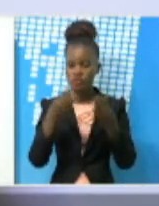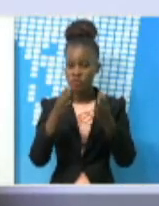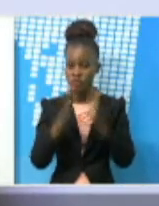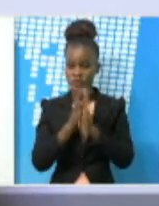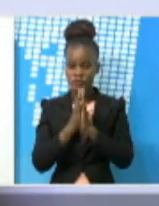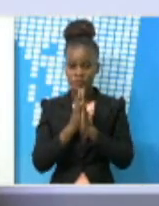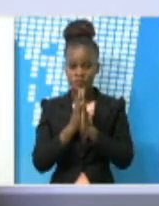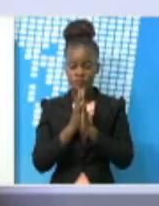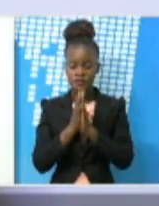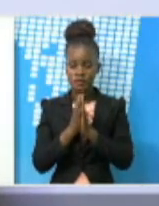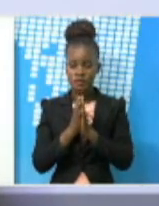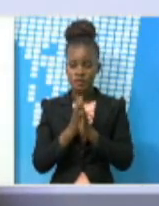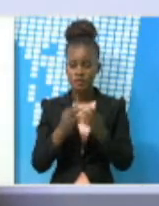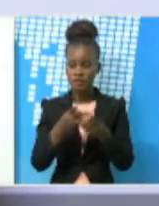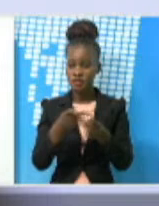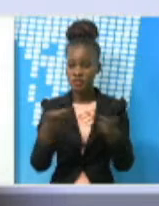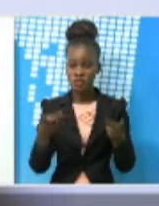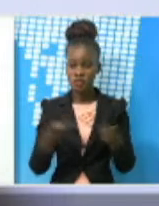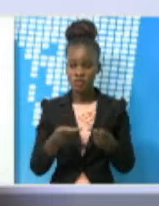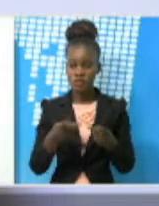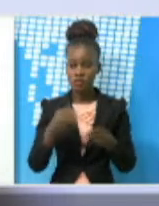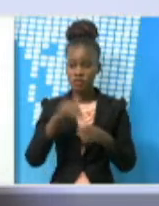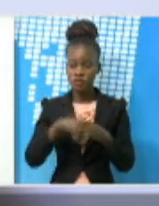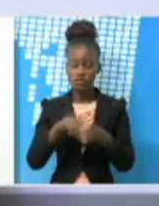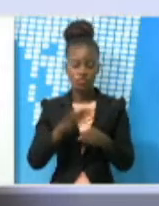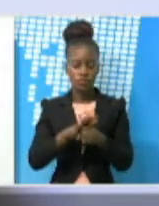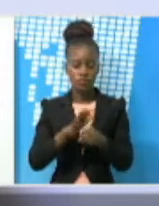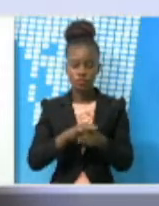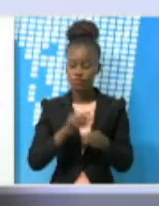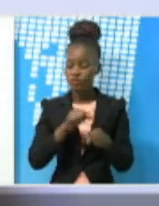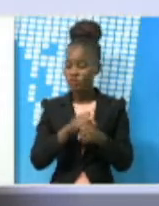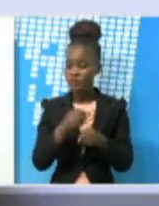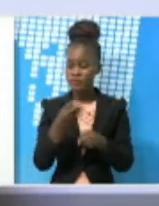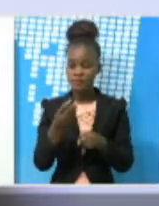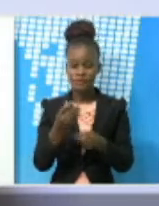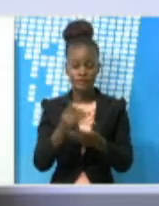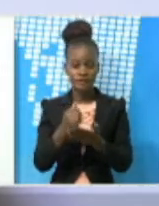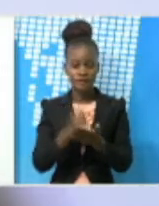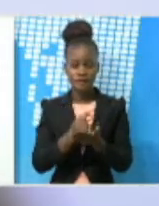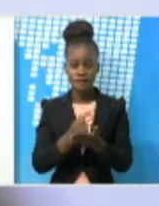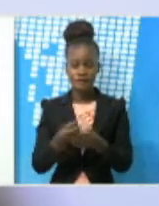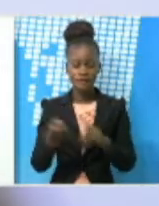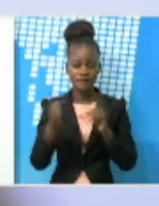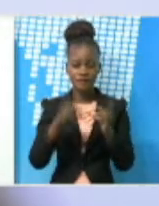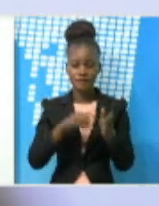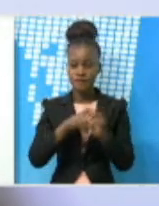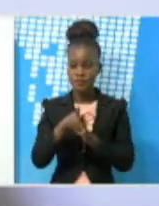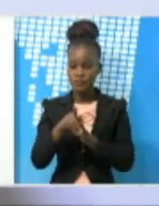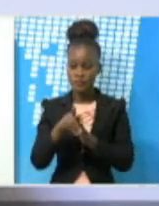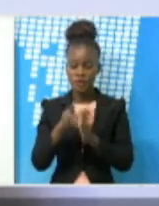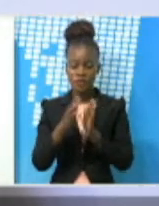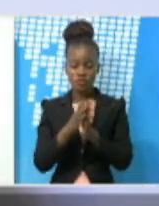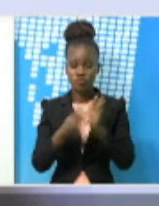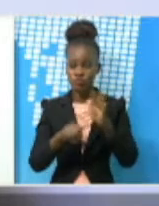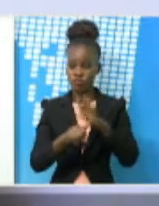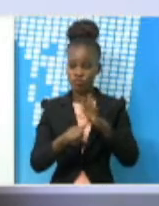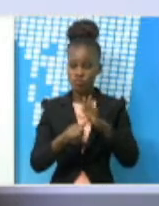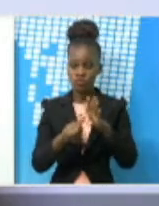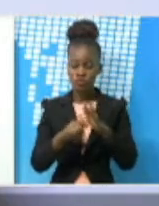framework, we put up a unit in the Ministry of Finance, Planning and Economic Development, and